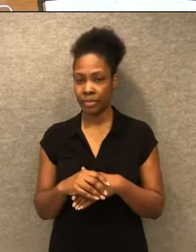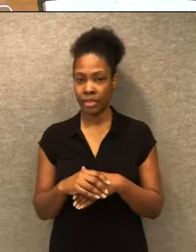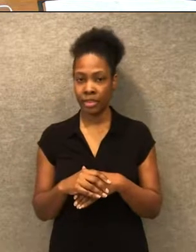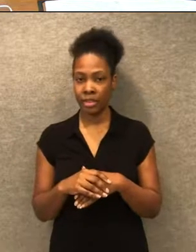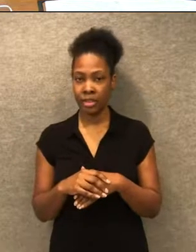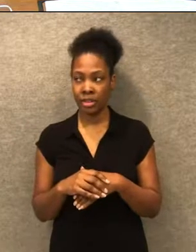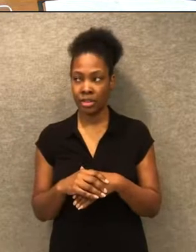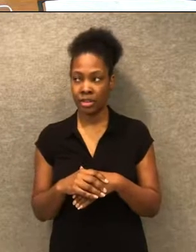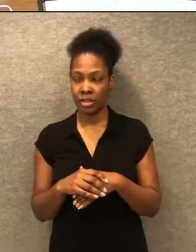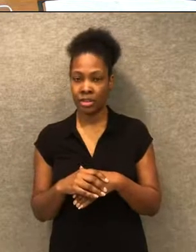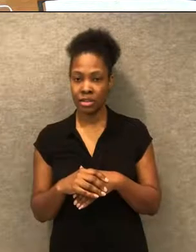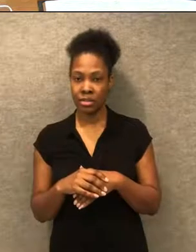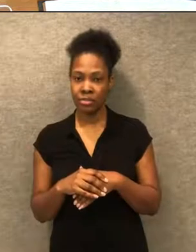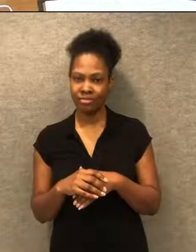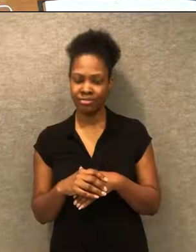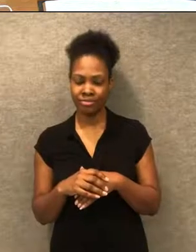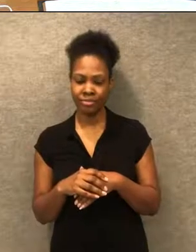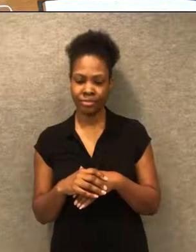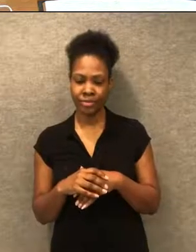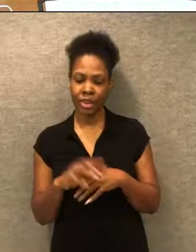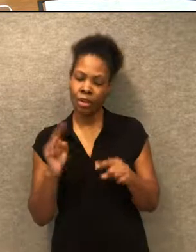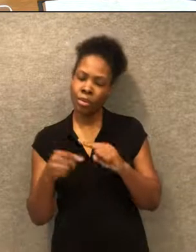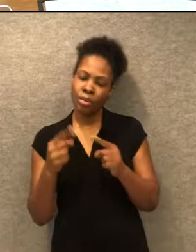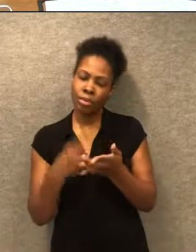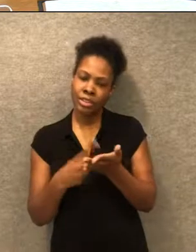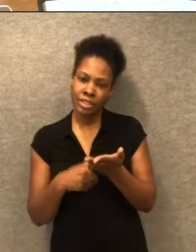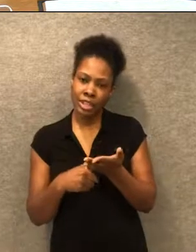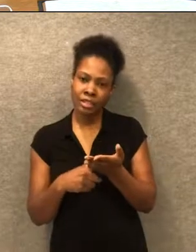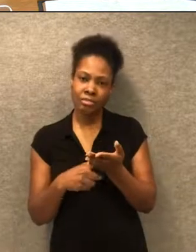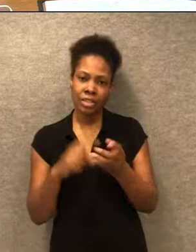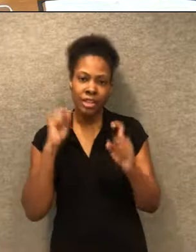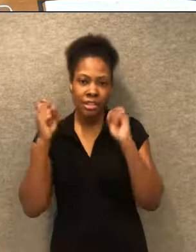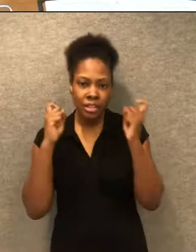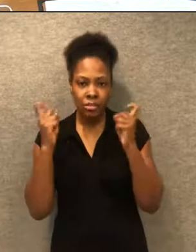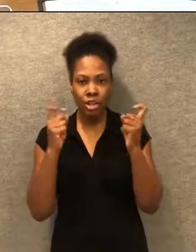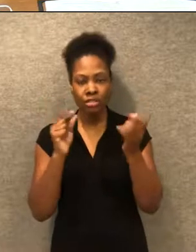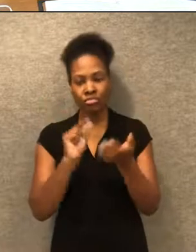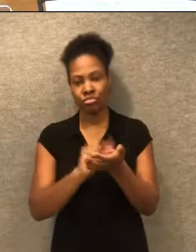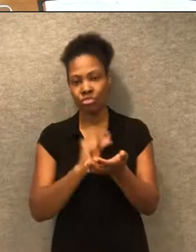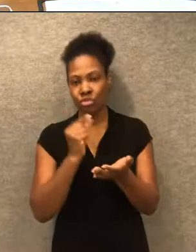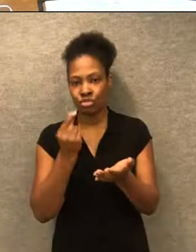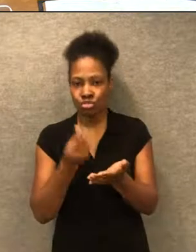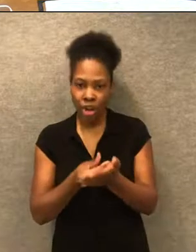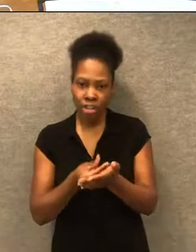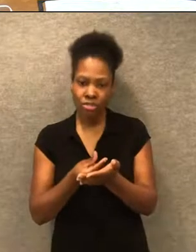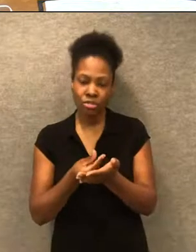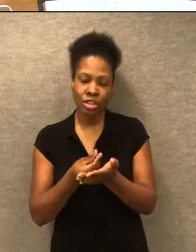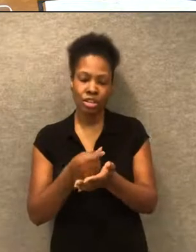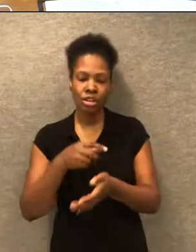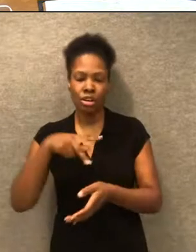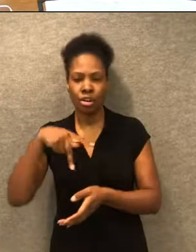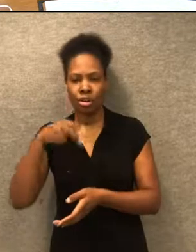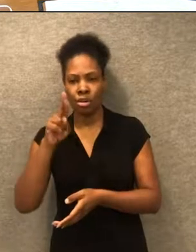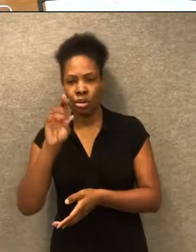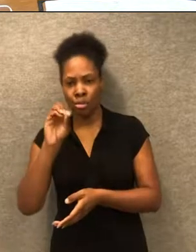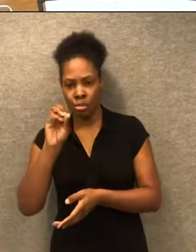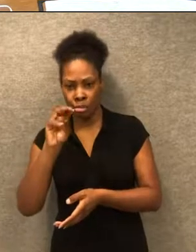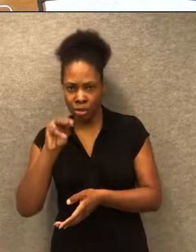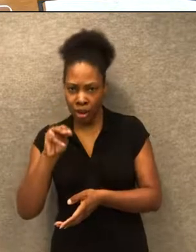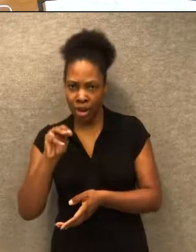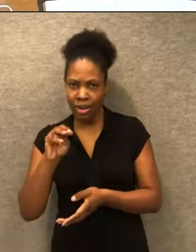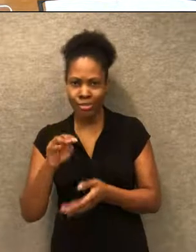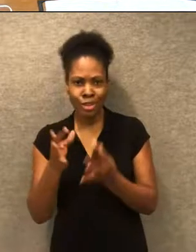In terms of celebrating, especially the graduates, the proms, these sort of milestone